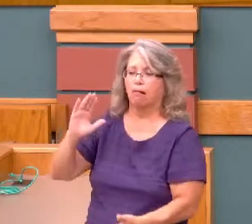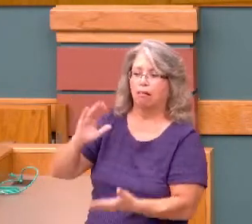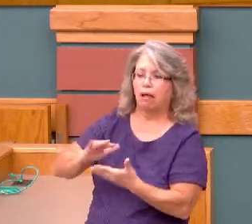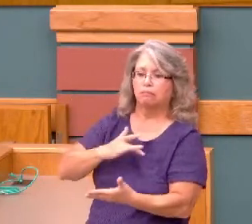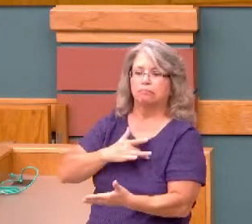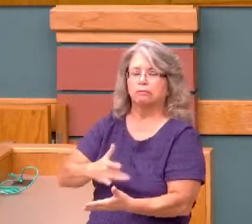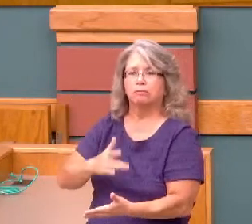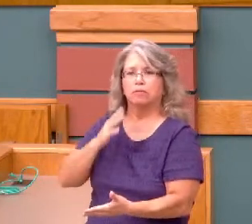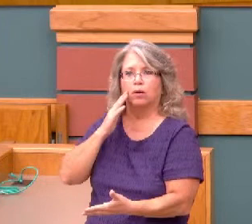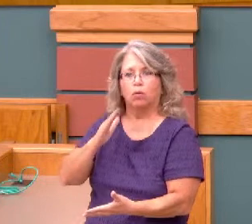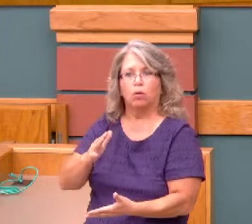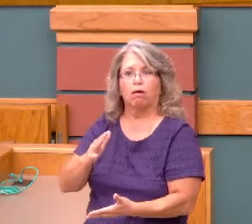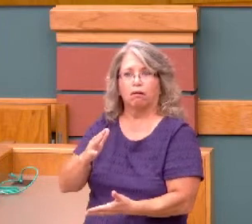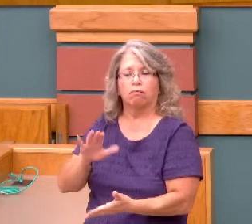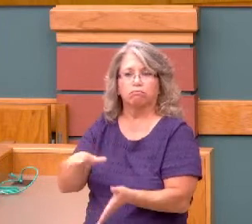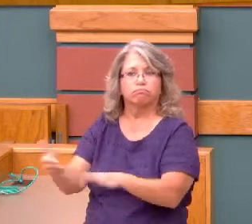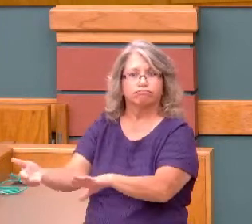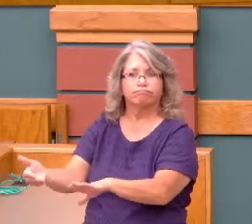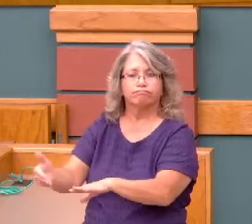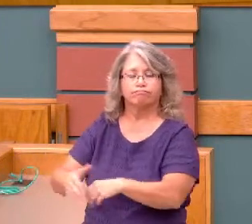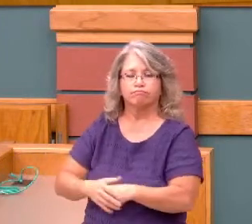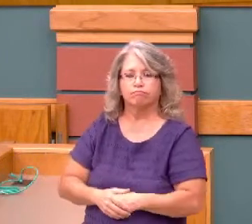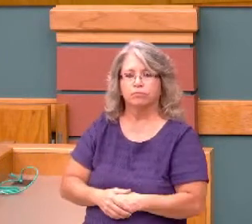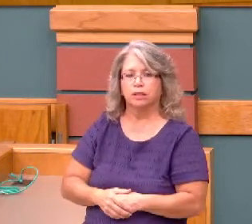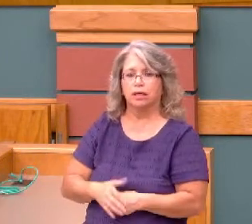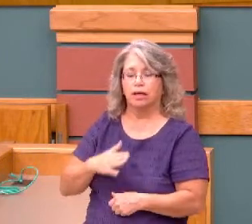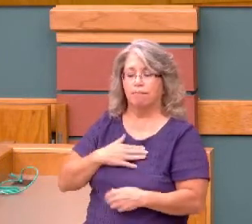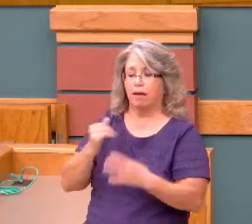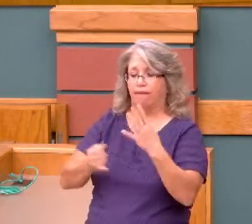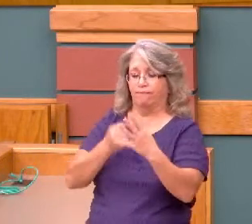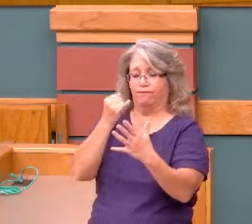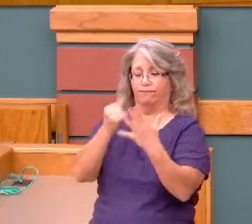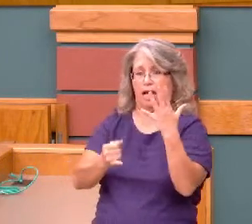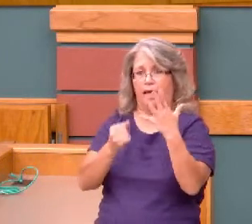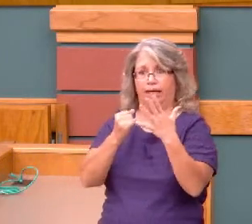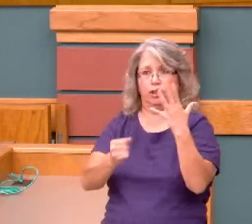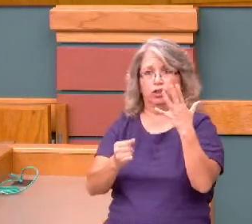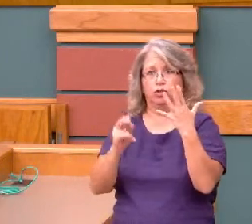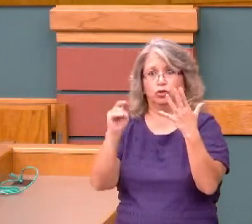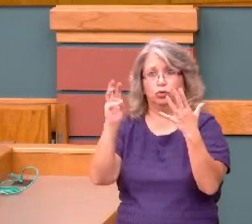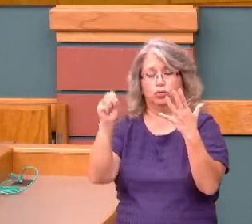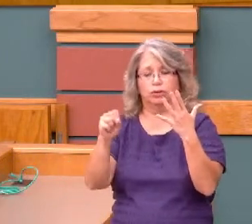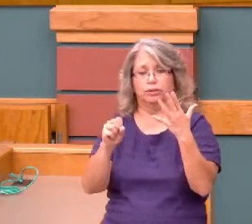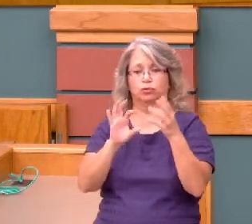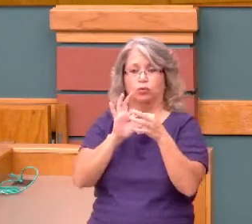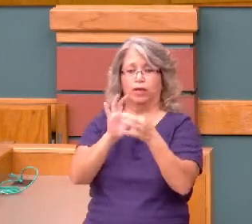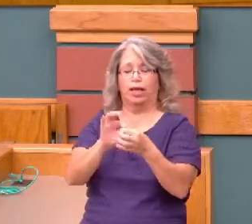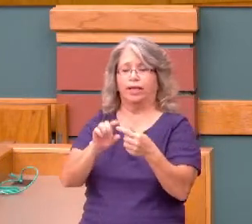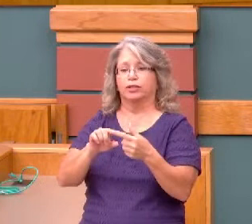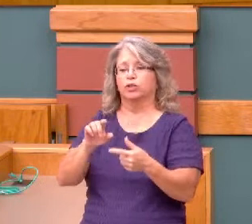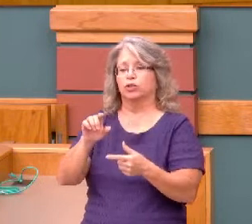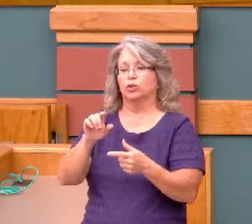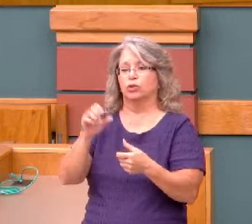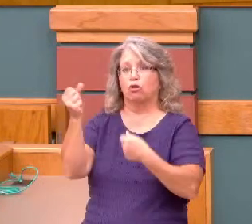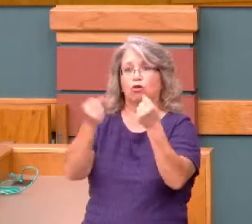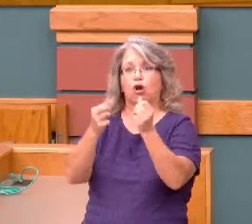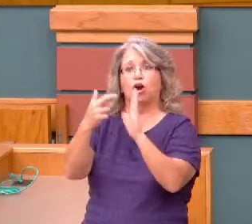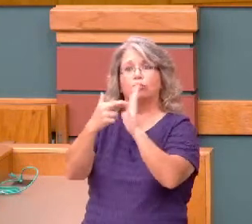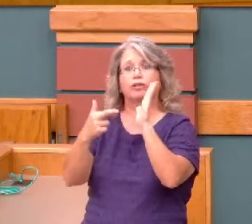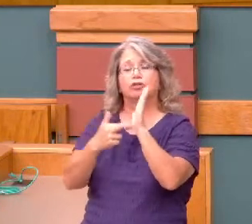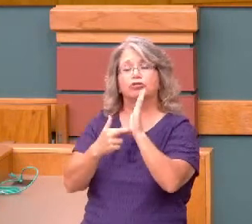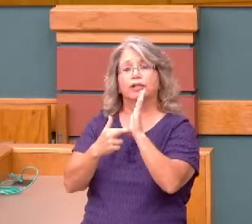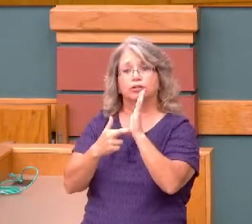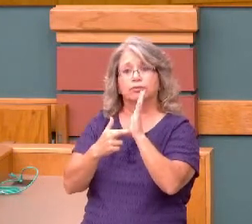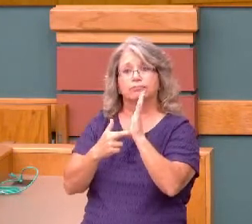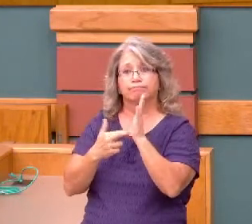up. So my final news today concerns the operation of motor vehicle registration at the county courthouse. So we're like a